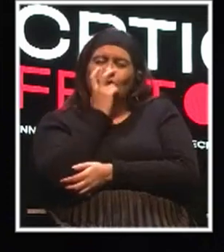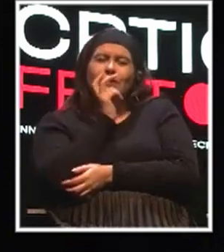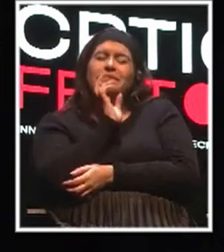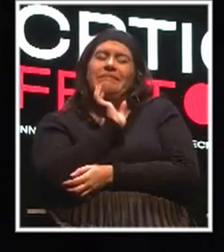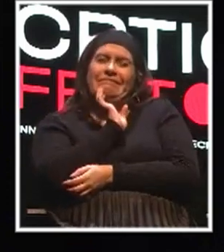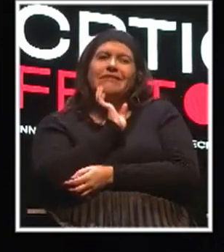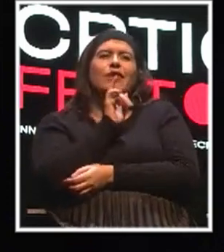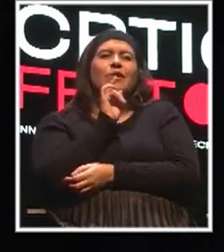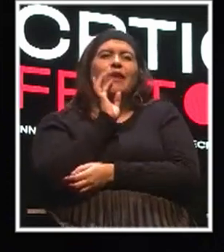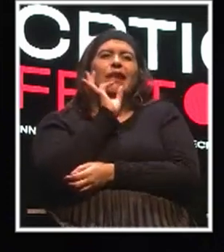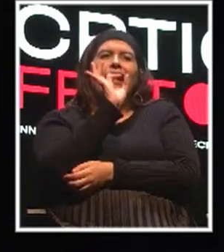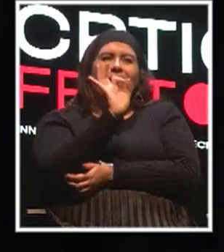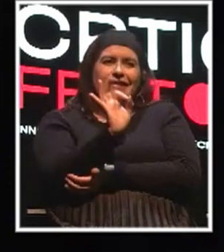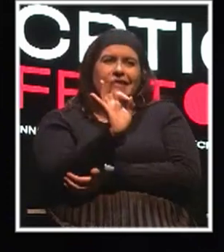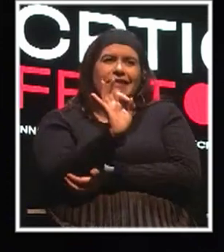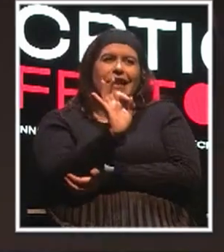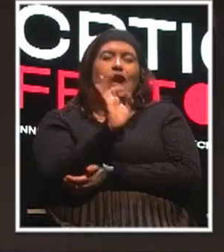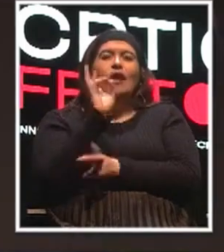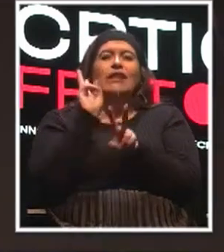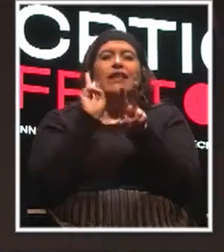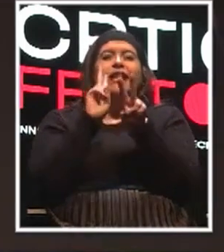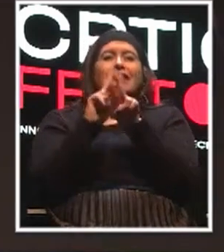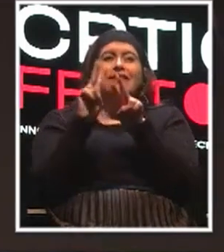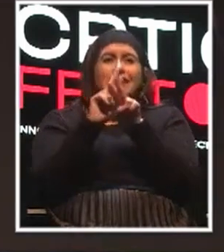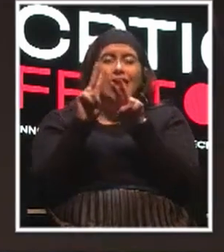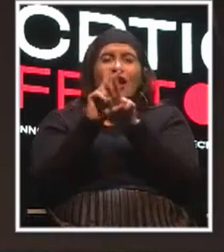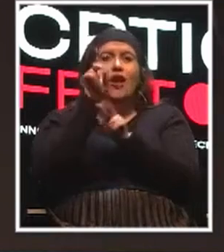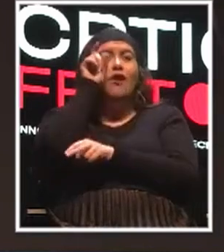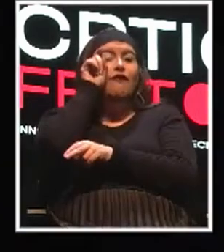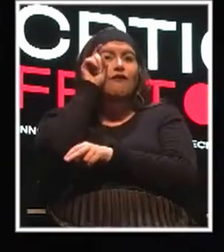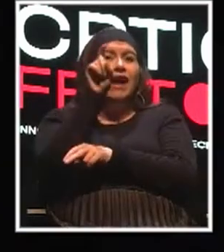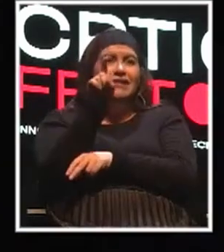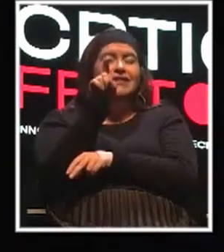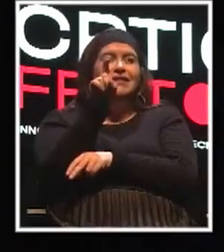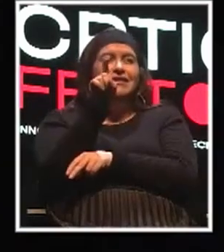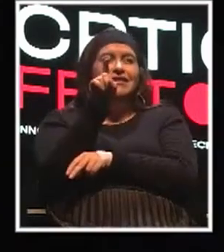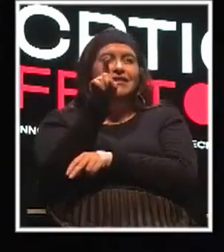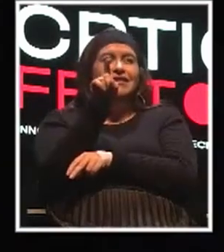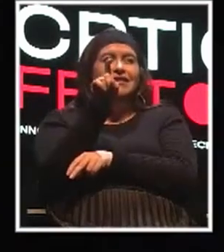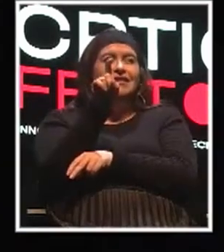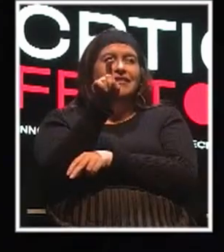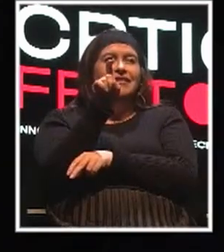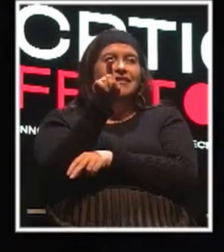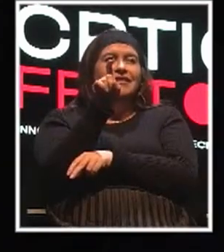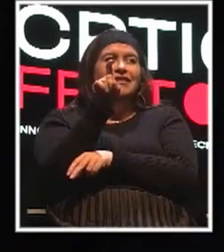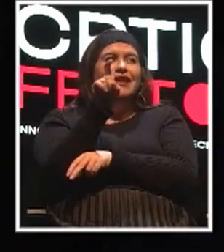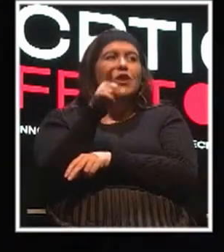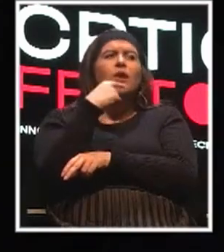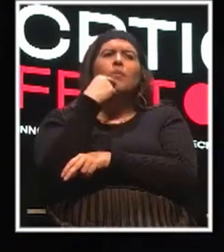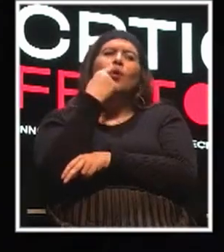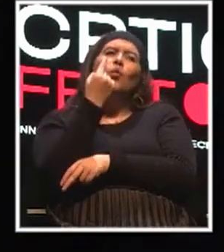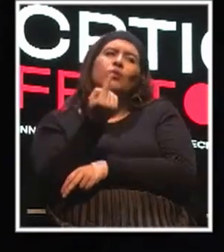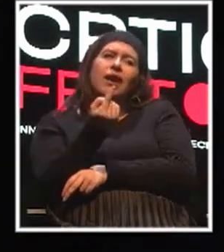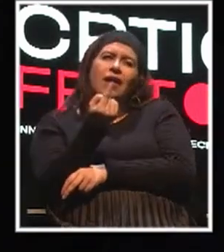fanfics made by the fans. Yeah. So I kind of want to ask, have you ever